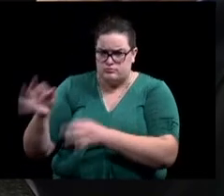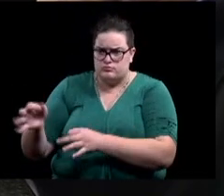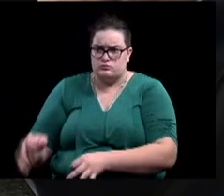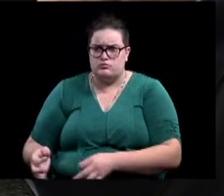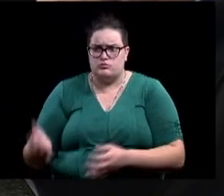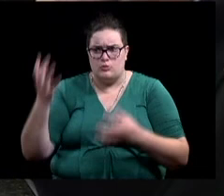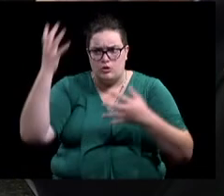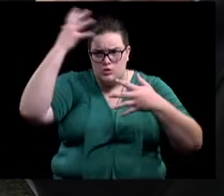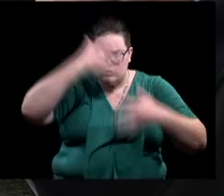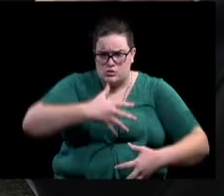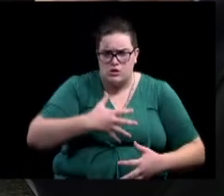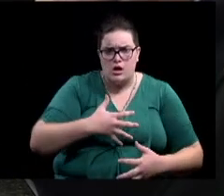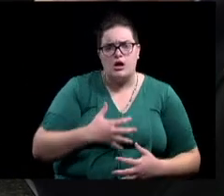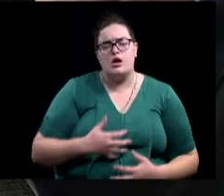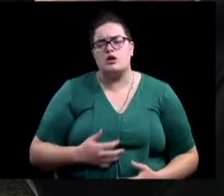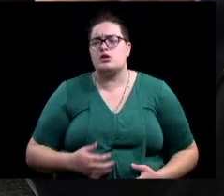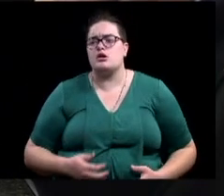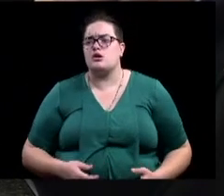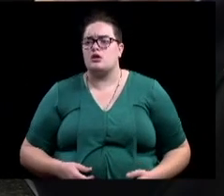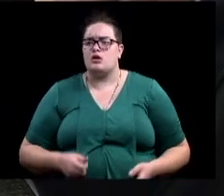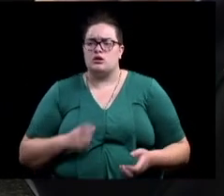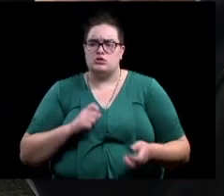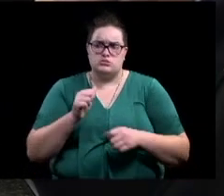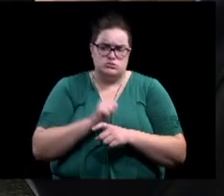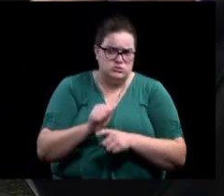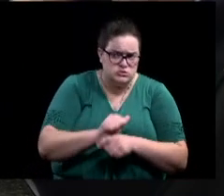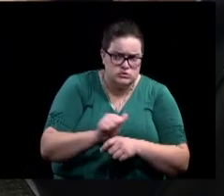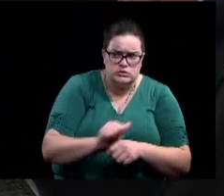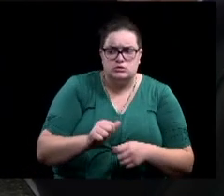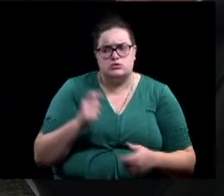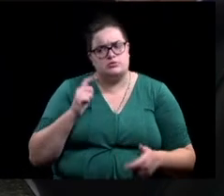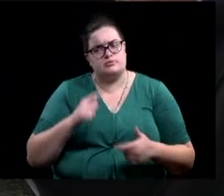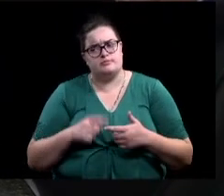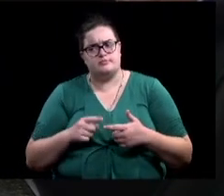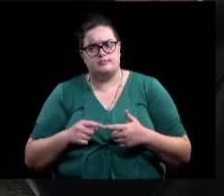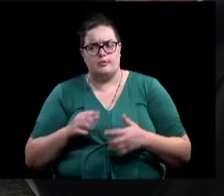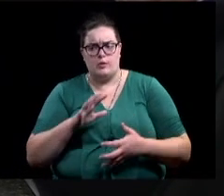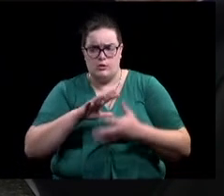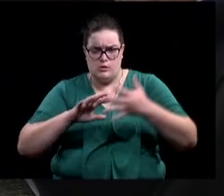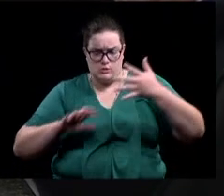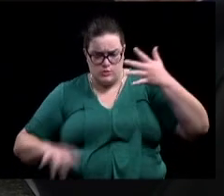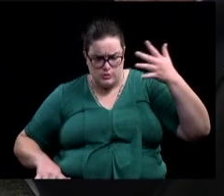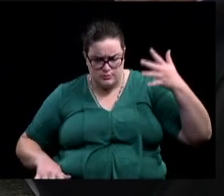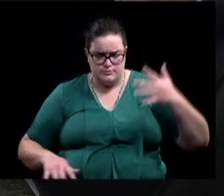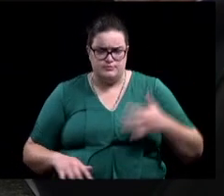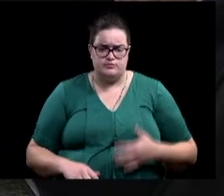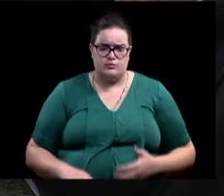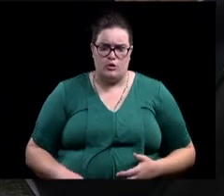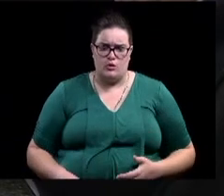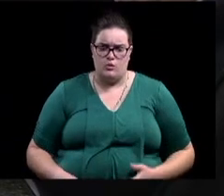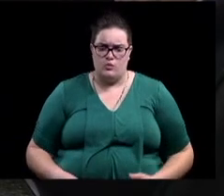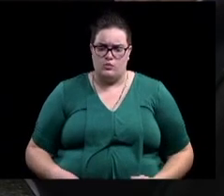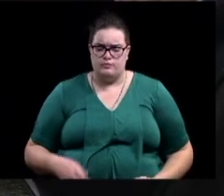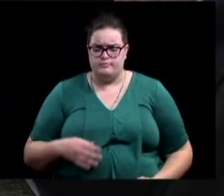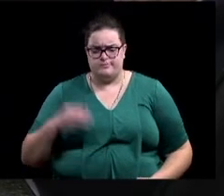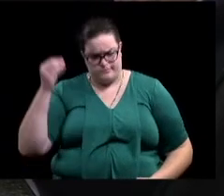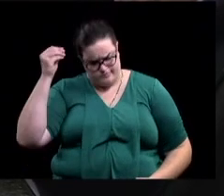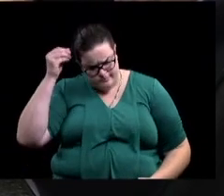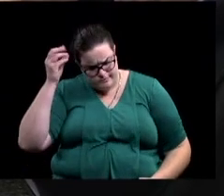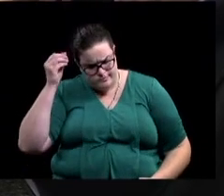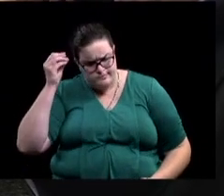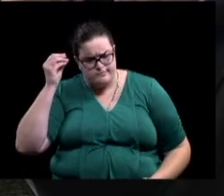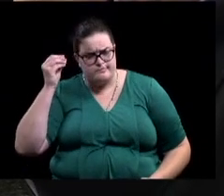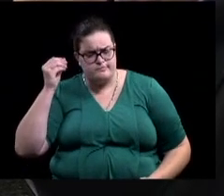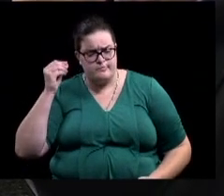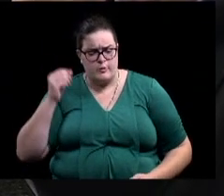conditions. And so sometimes we have to remind ourselves when we're reviewing that video footage that there's no use of force that